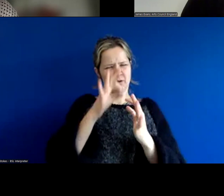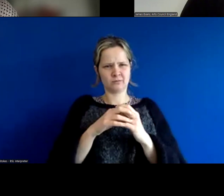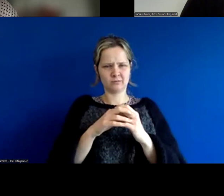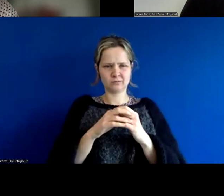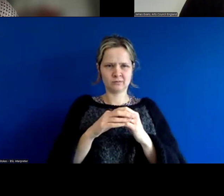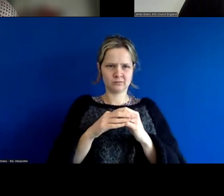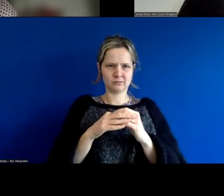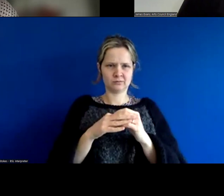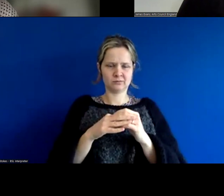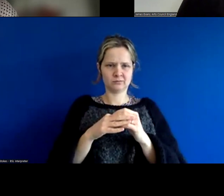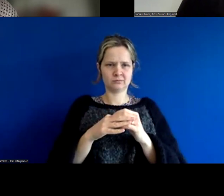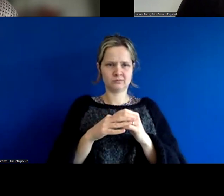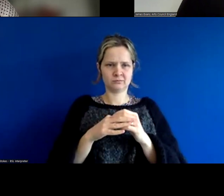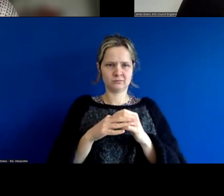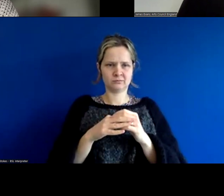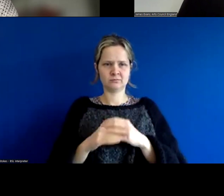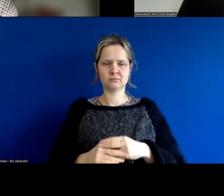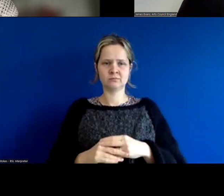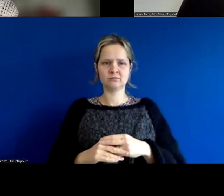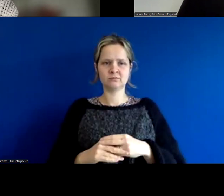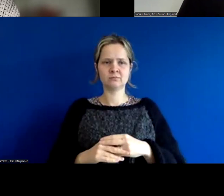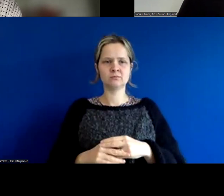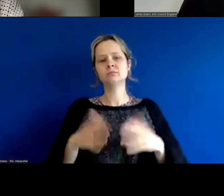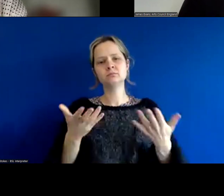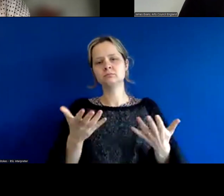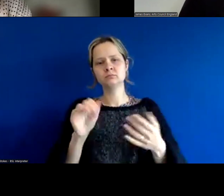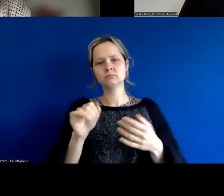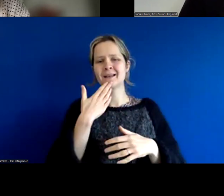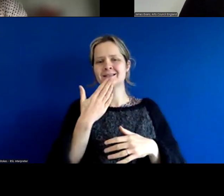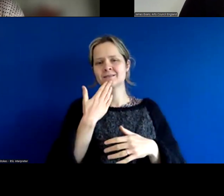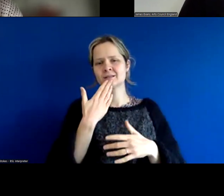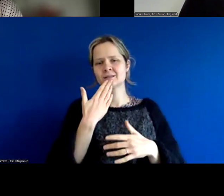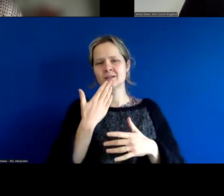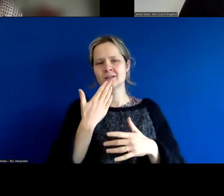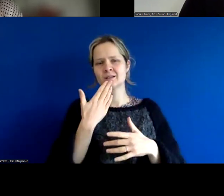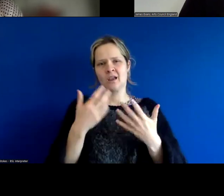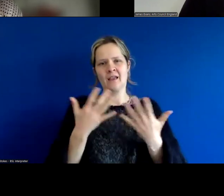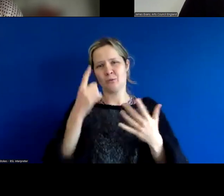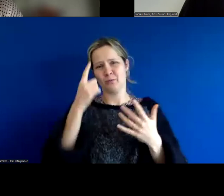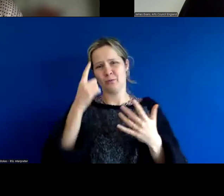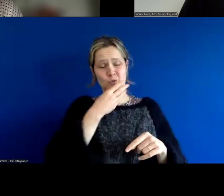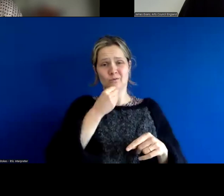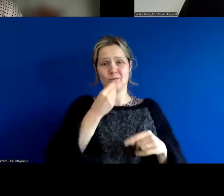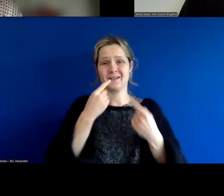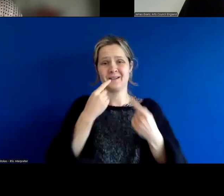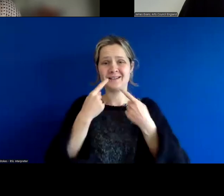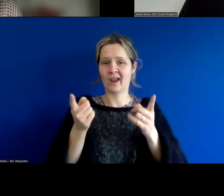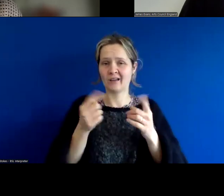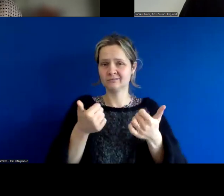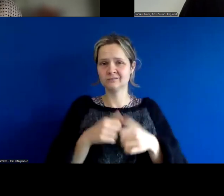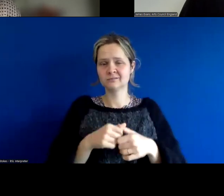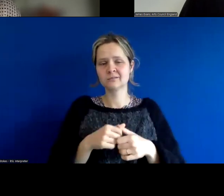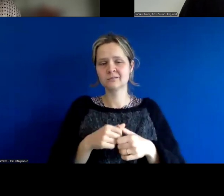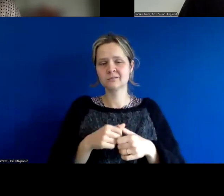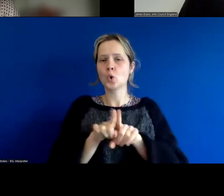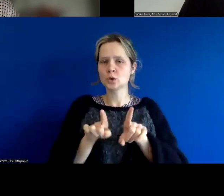mapping exercise, so I want to share this. Yeah. So please share if you think it's going to be helpful. We have also